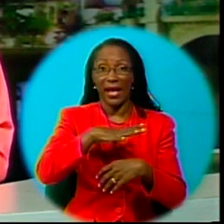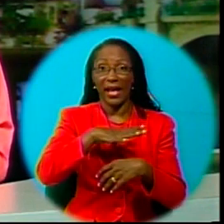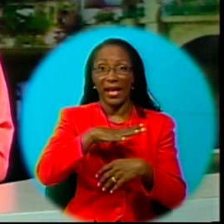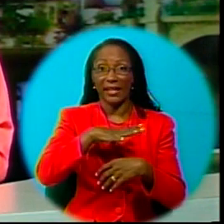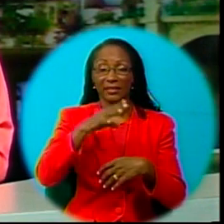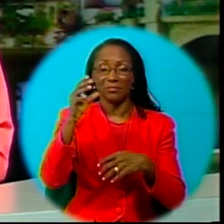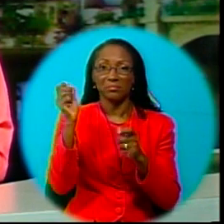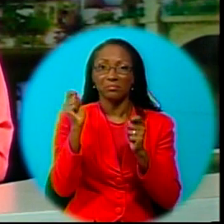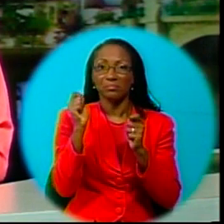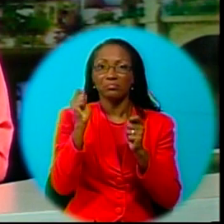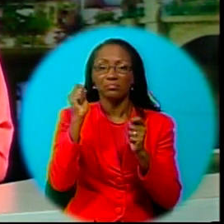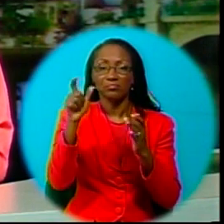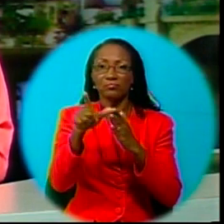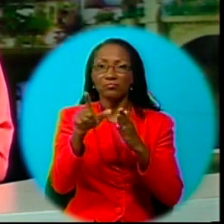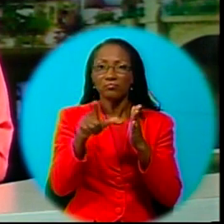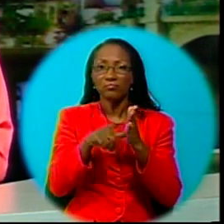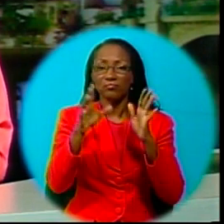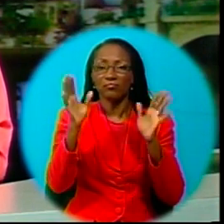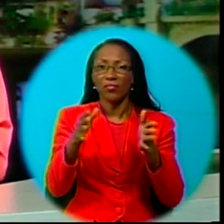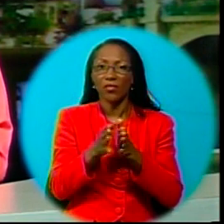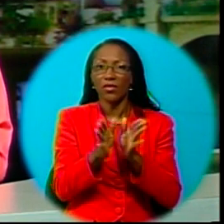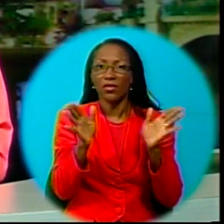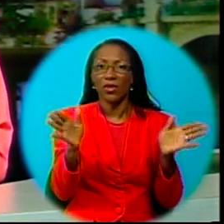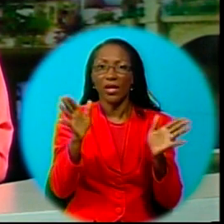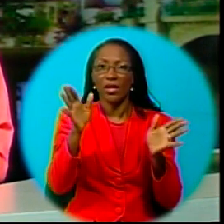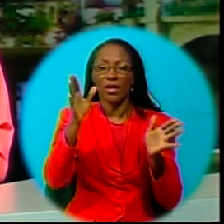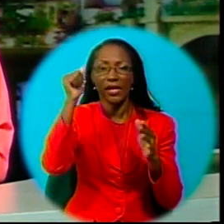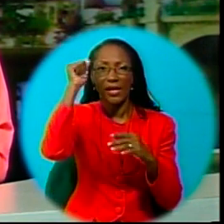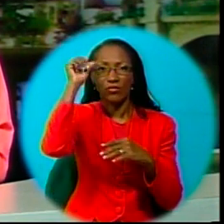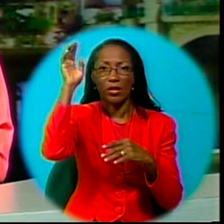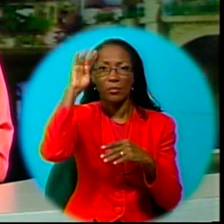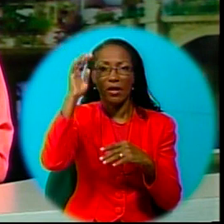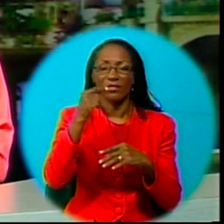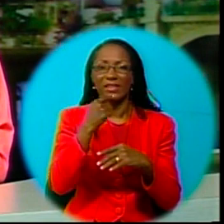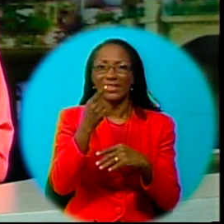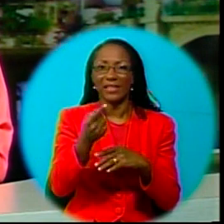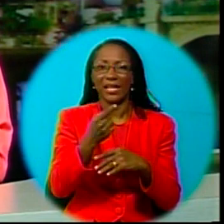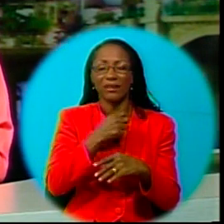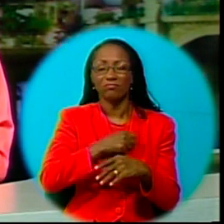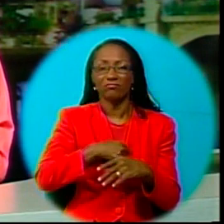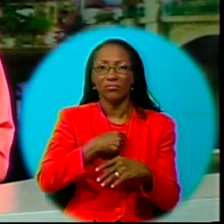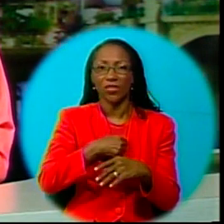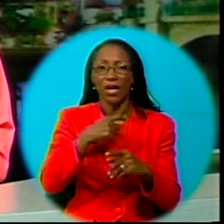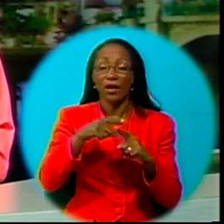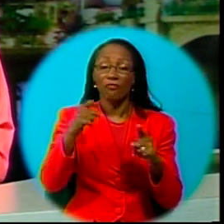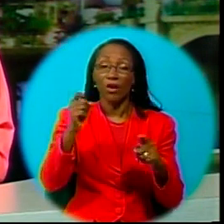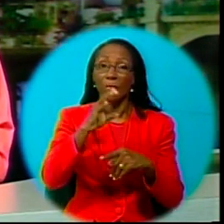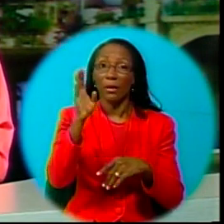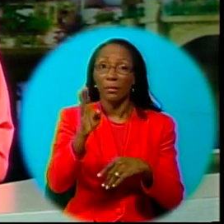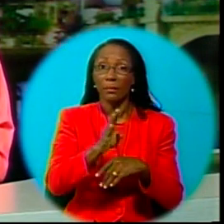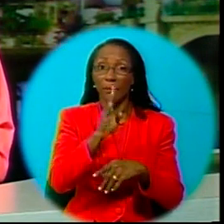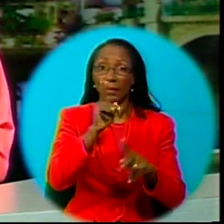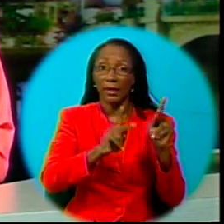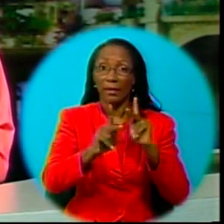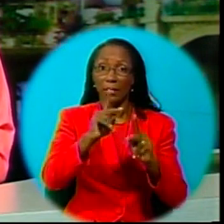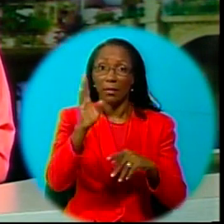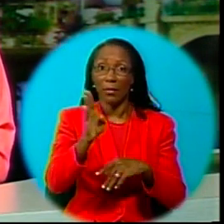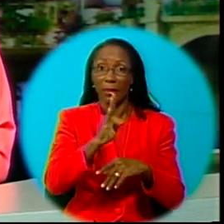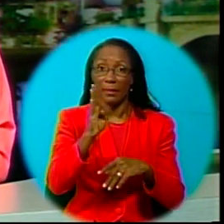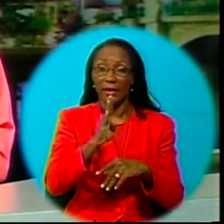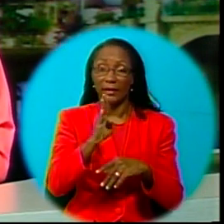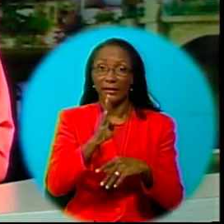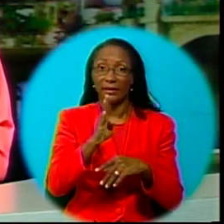Brathwaite extended thanks to the family on behalf of the government and people of Barbados for sharing Sir Dennis with the